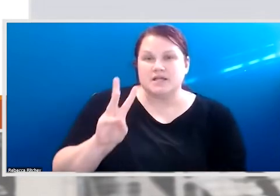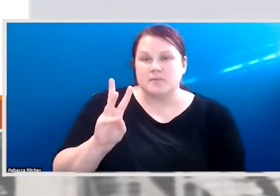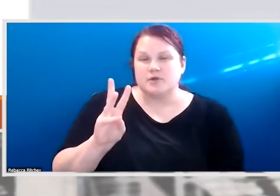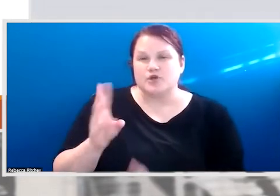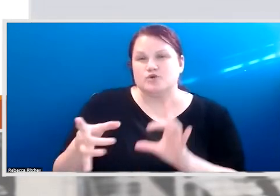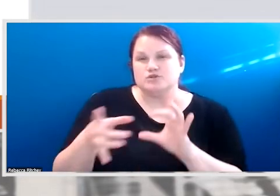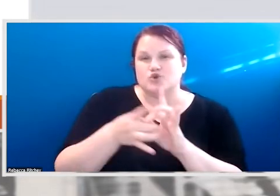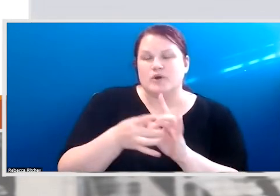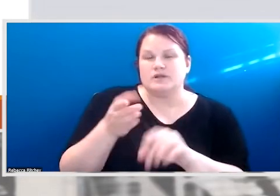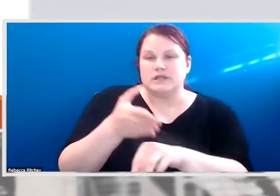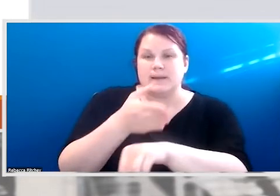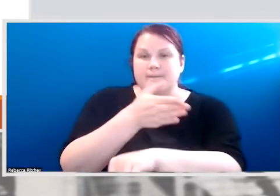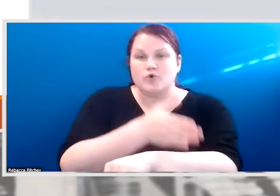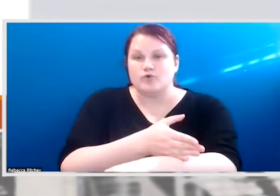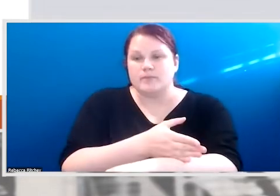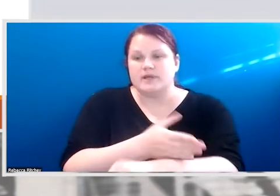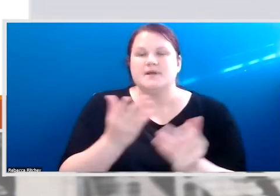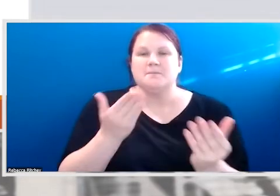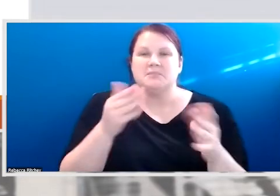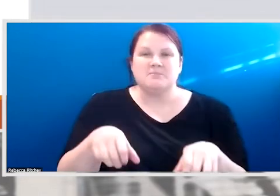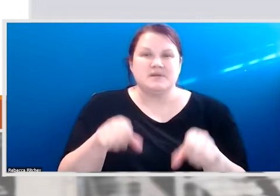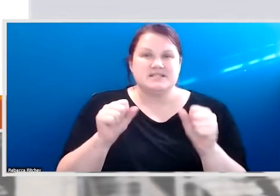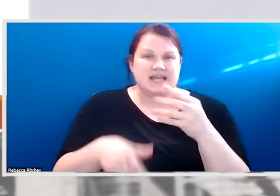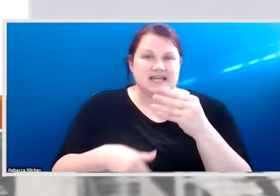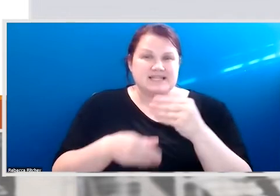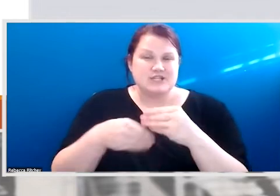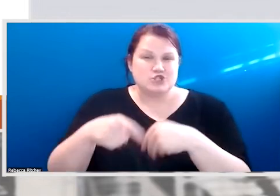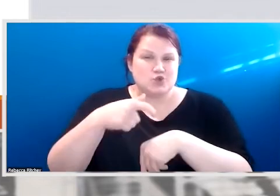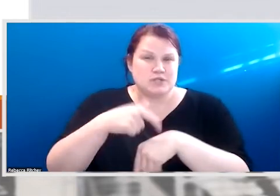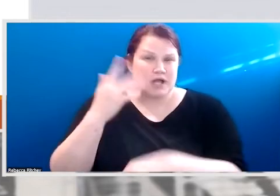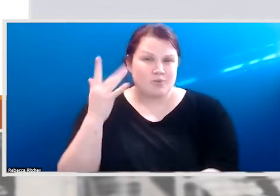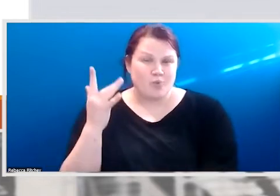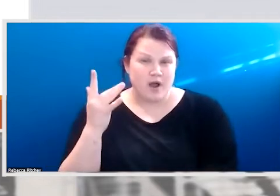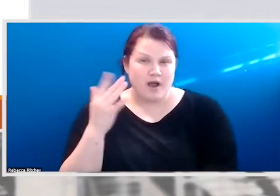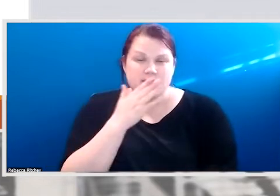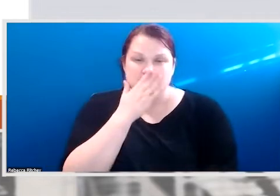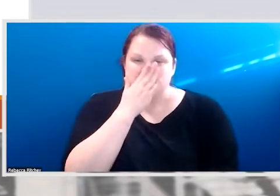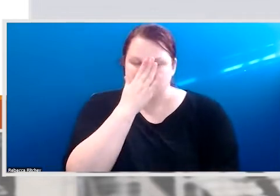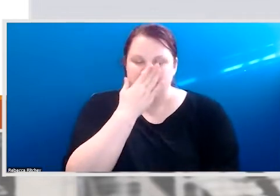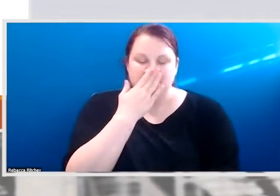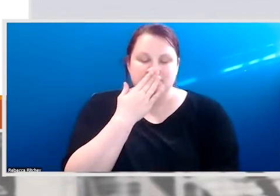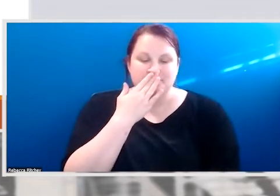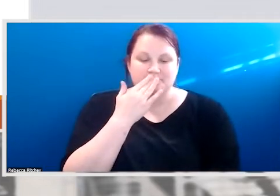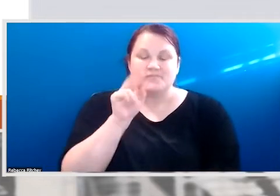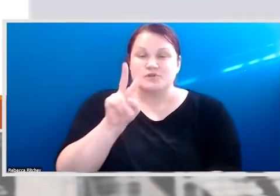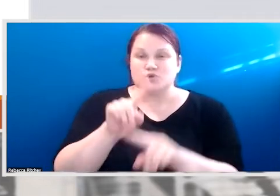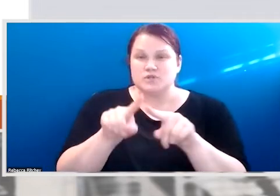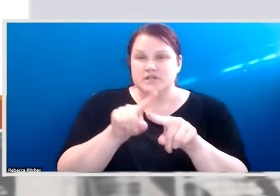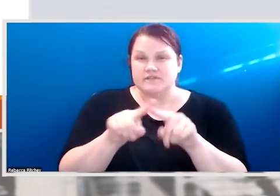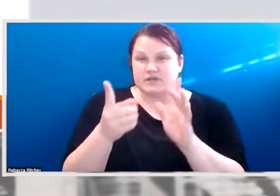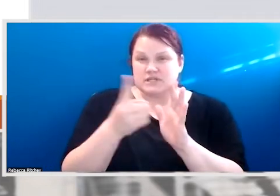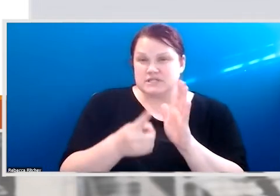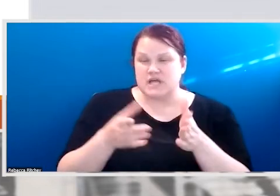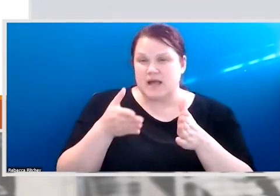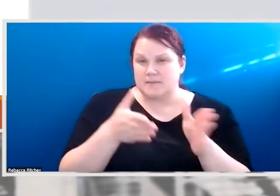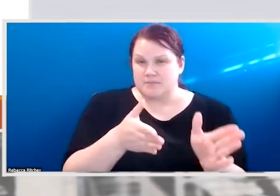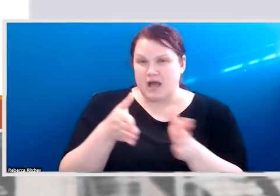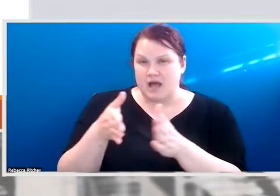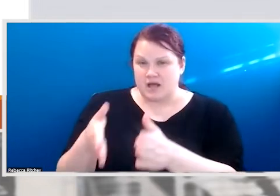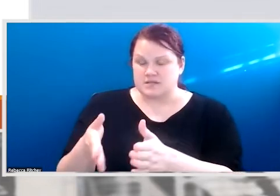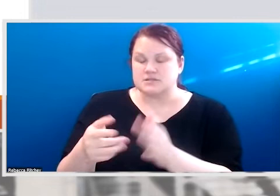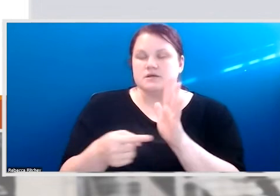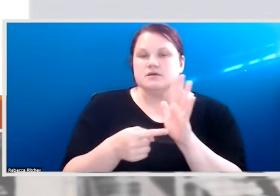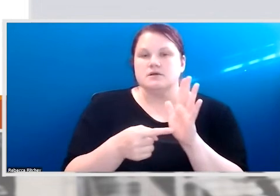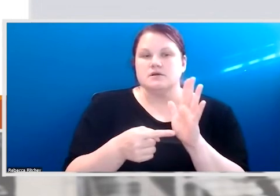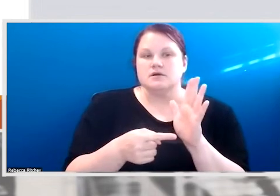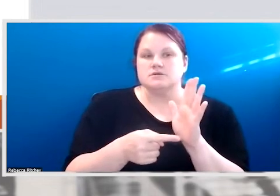on an improvement, that may take additional time because we've got then two different design paths that need to line up. So